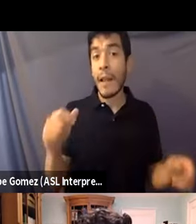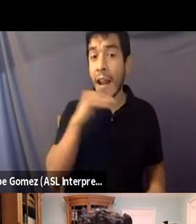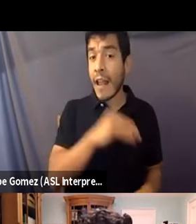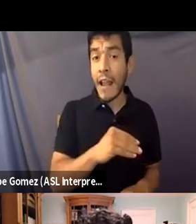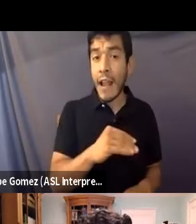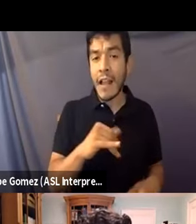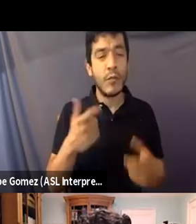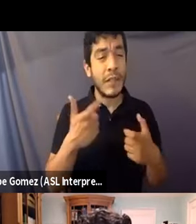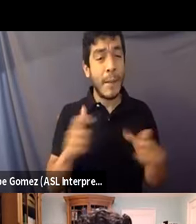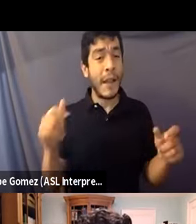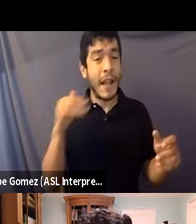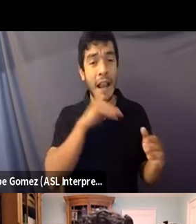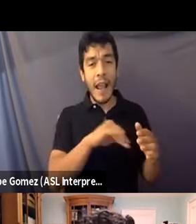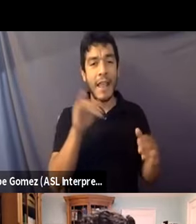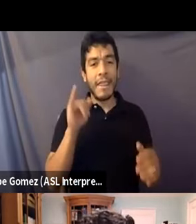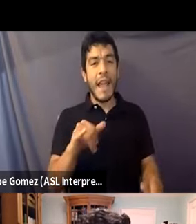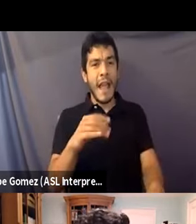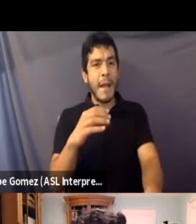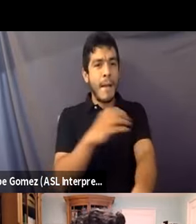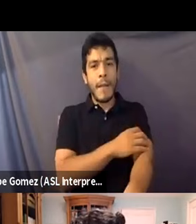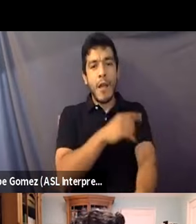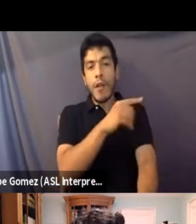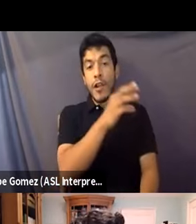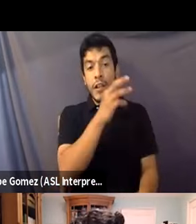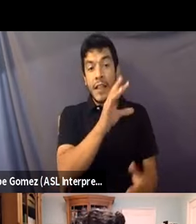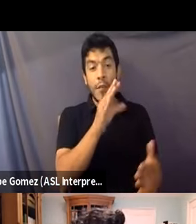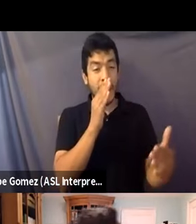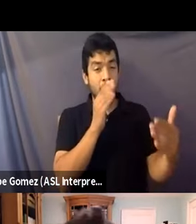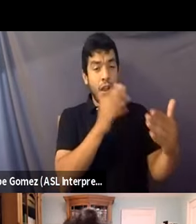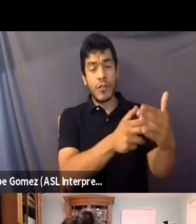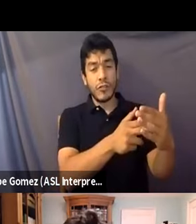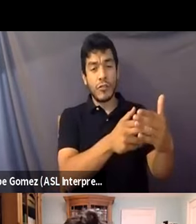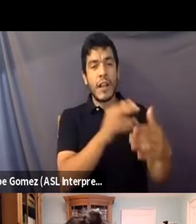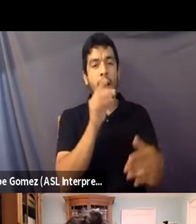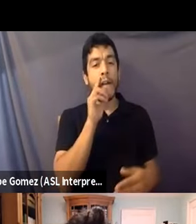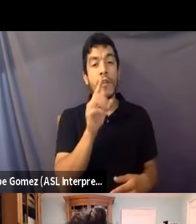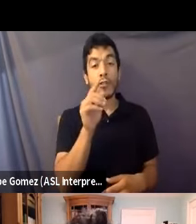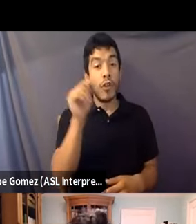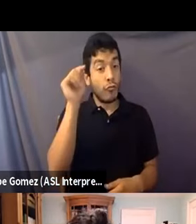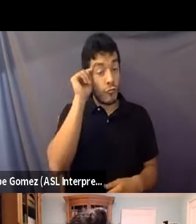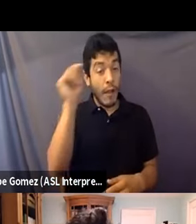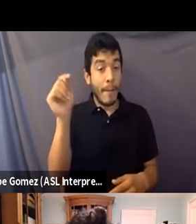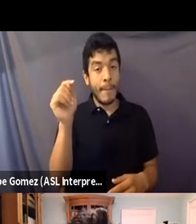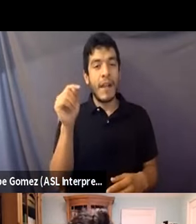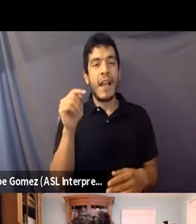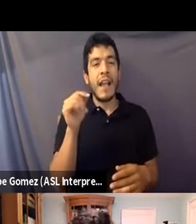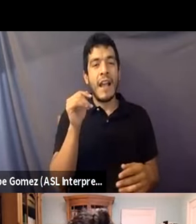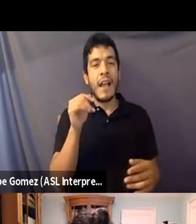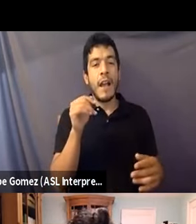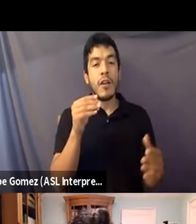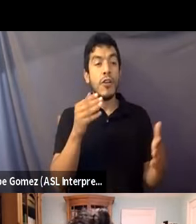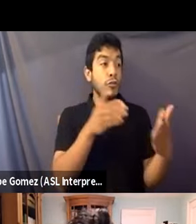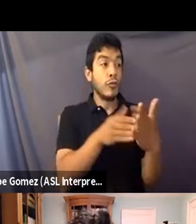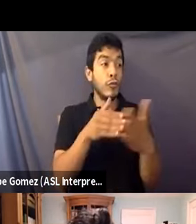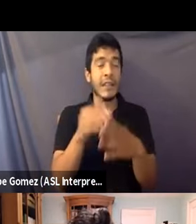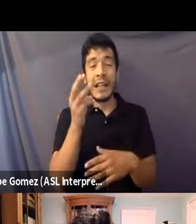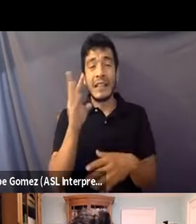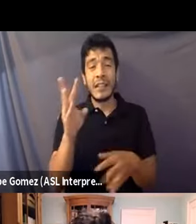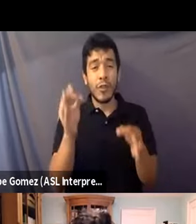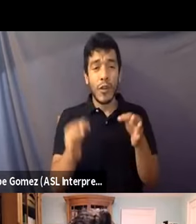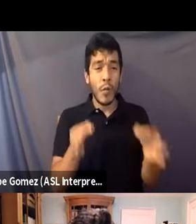lie that powered those 63 lawsuits that the Trump campaign filed in 63 courts across the country. And not